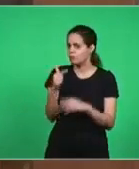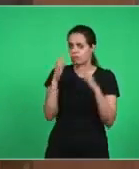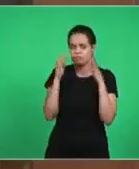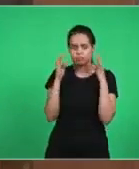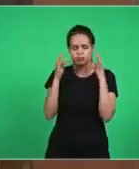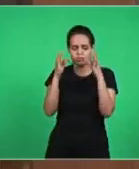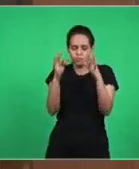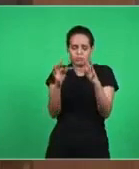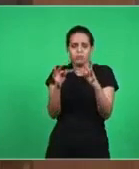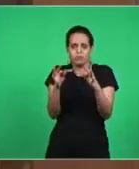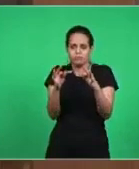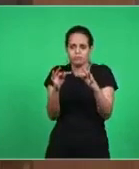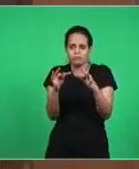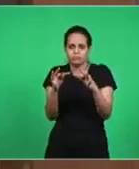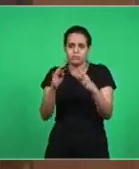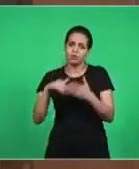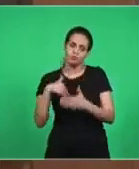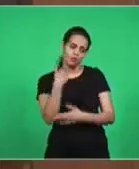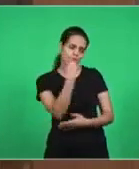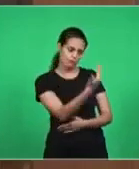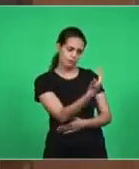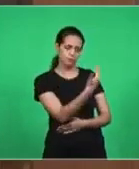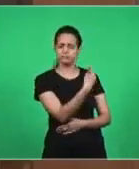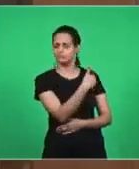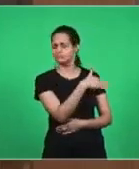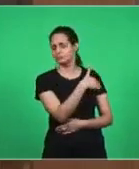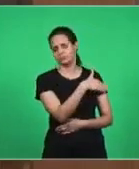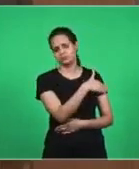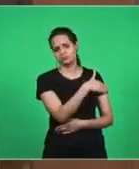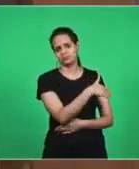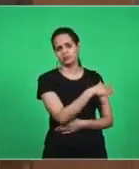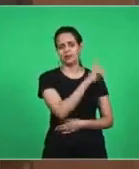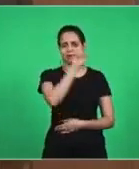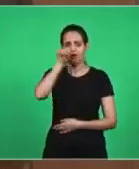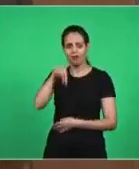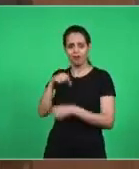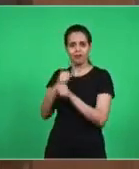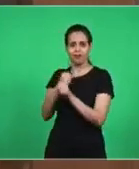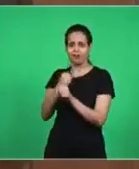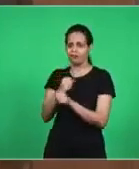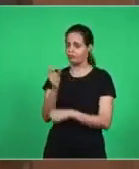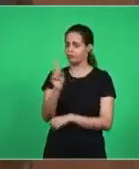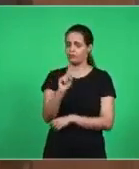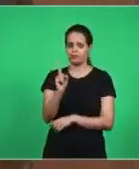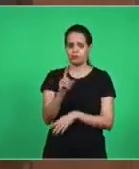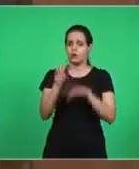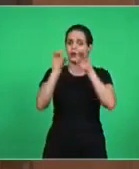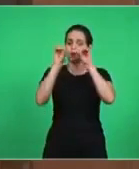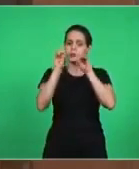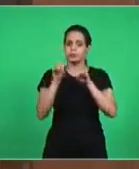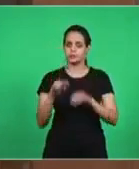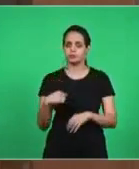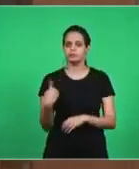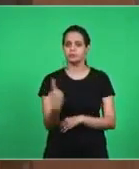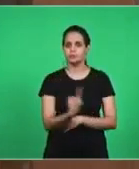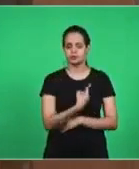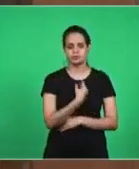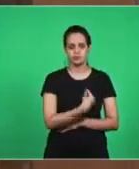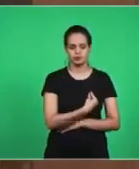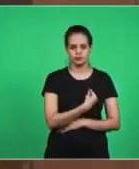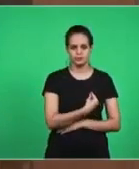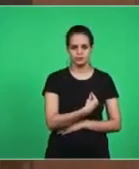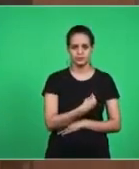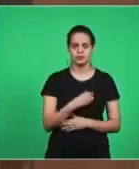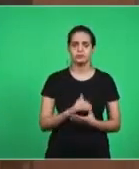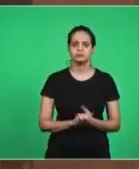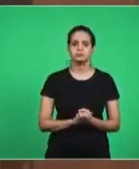of salvation, the garments of testimony, so their place is not inside the church. So this is a teaching for us here. So now the next